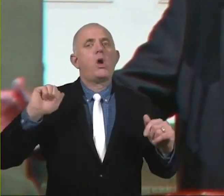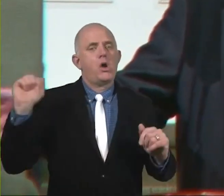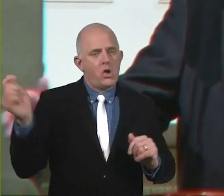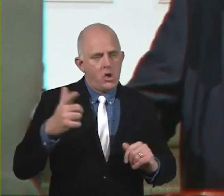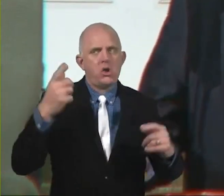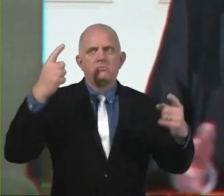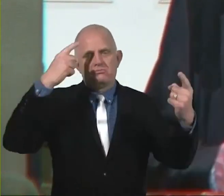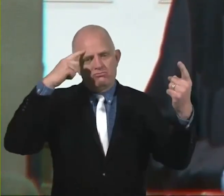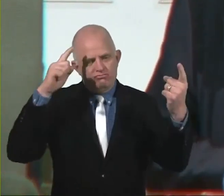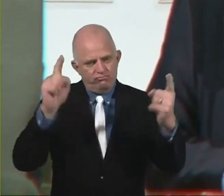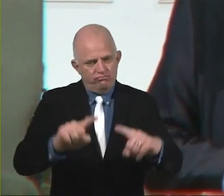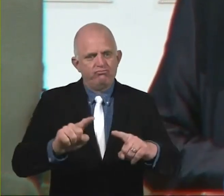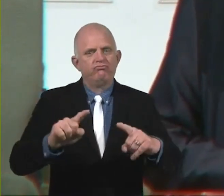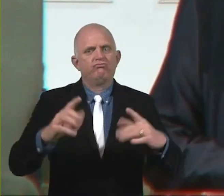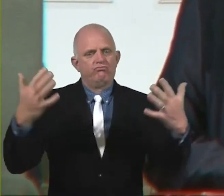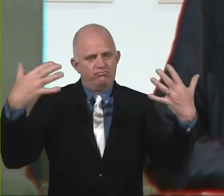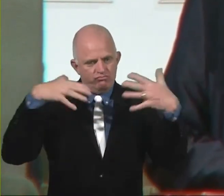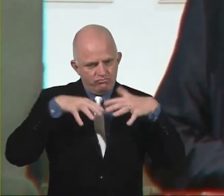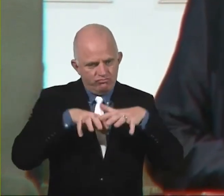one accord,